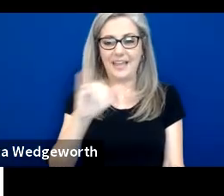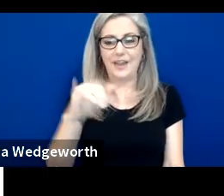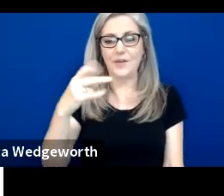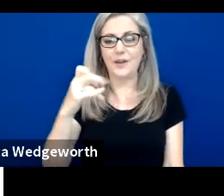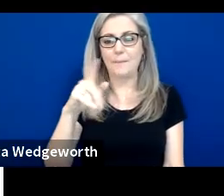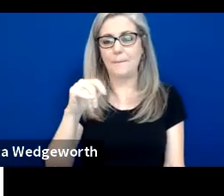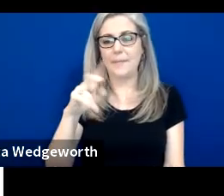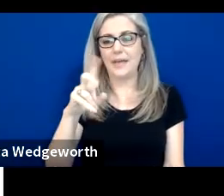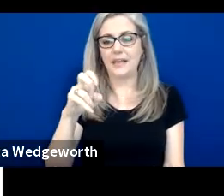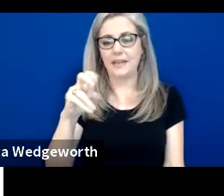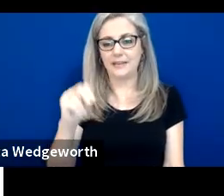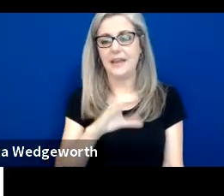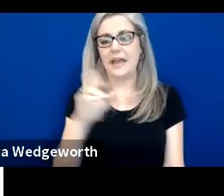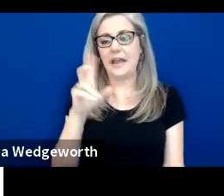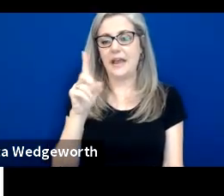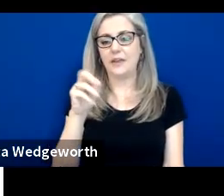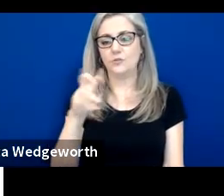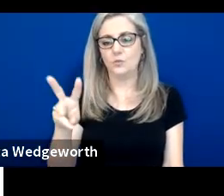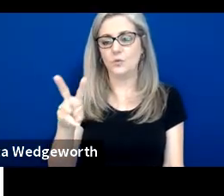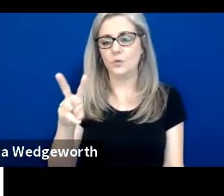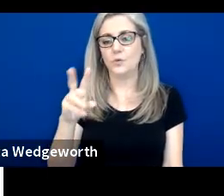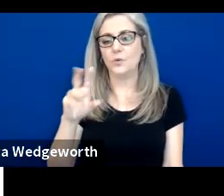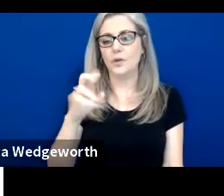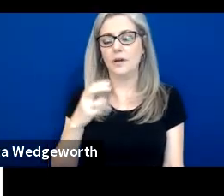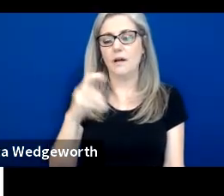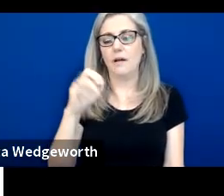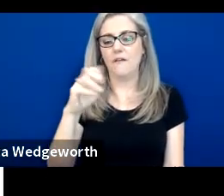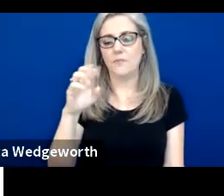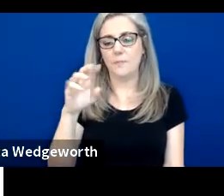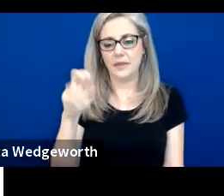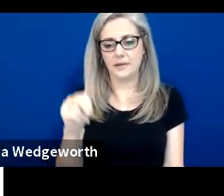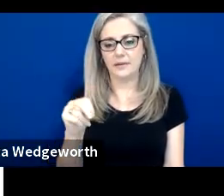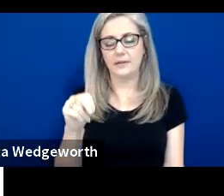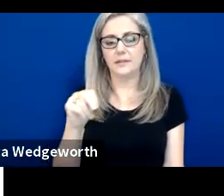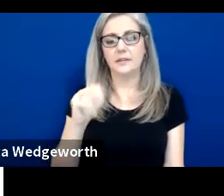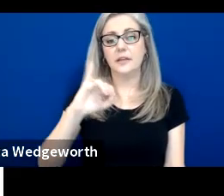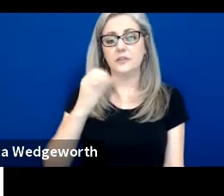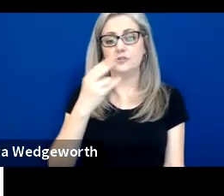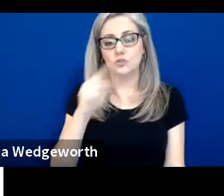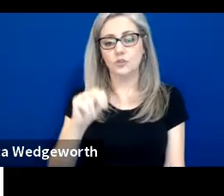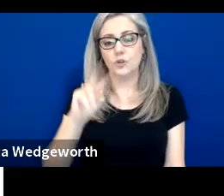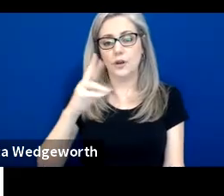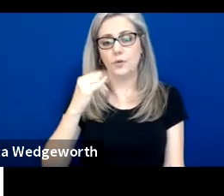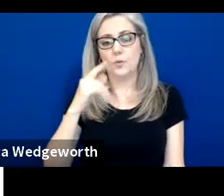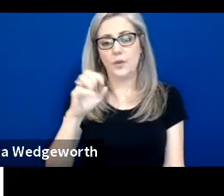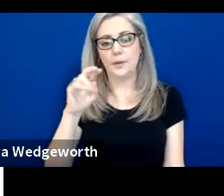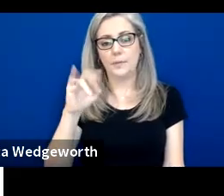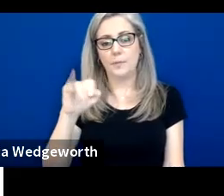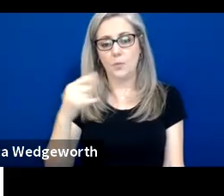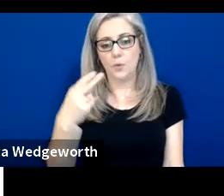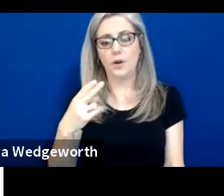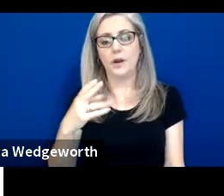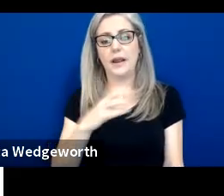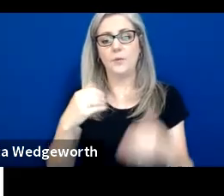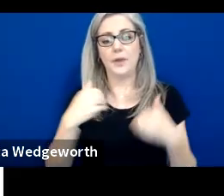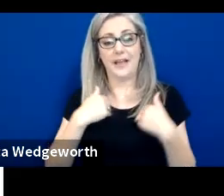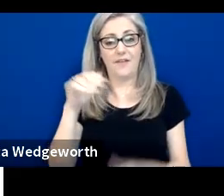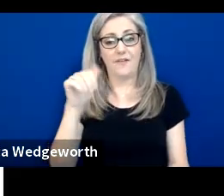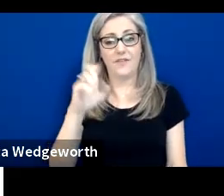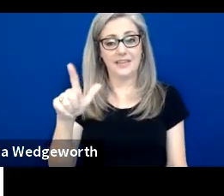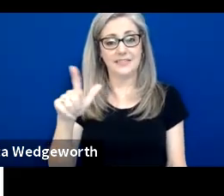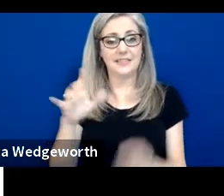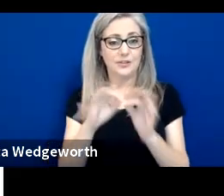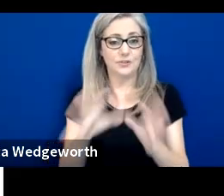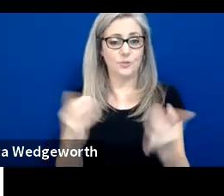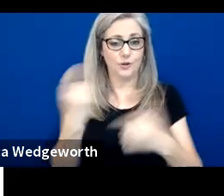Drew Huffman, Parks Planning Manager, John Whitmore. We do have an American Sign Language interpreter joining us today, Rita